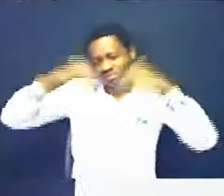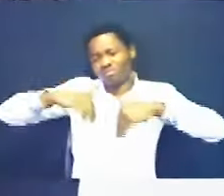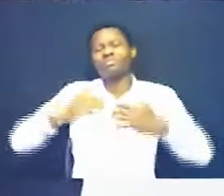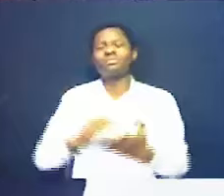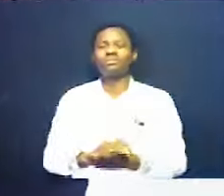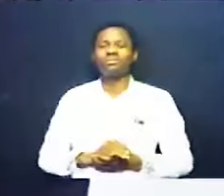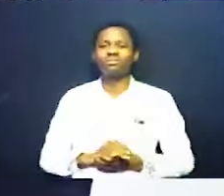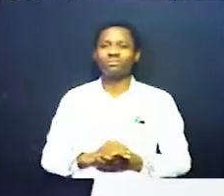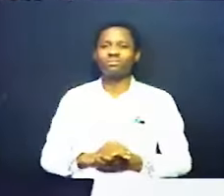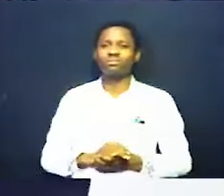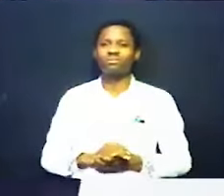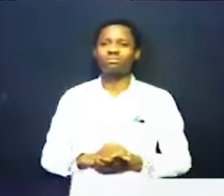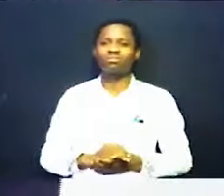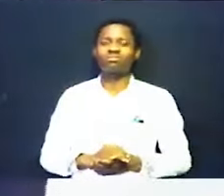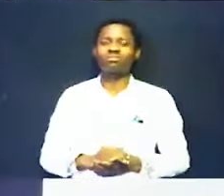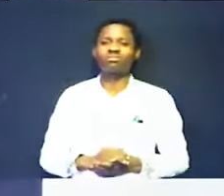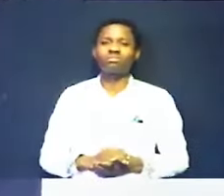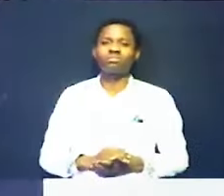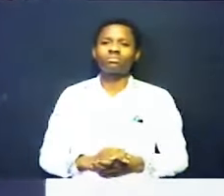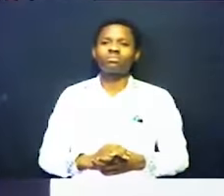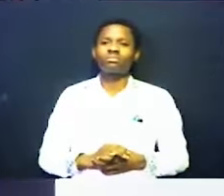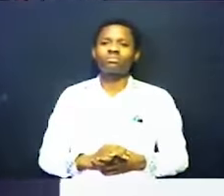So what are